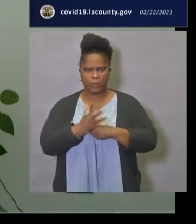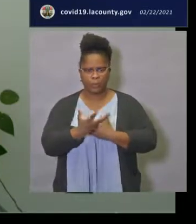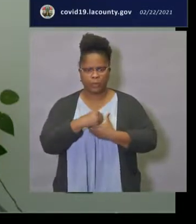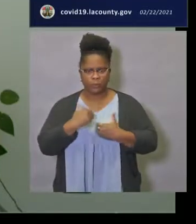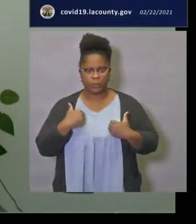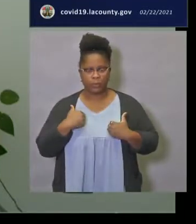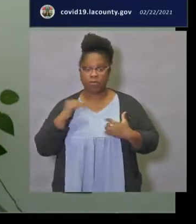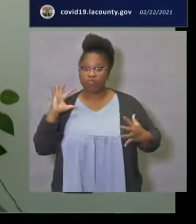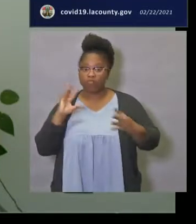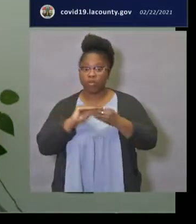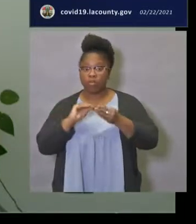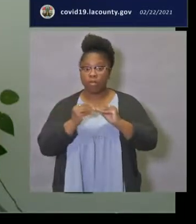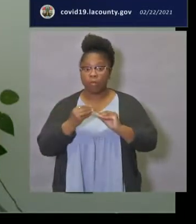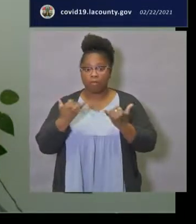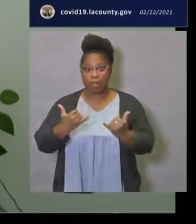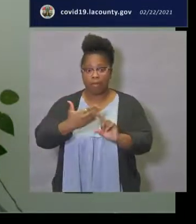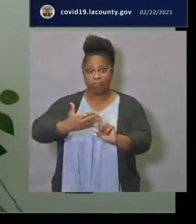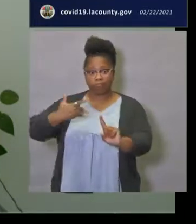County to